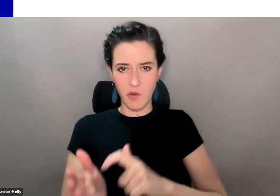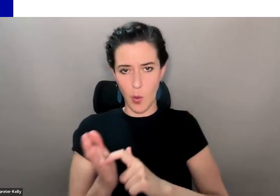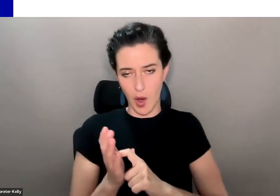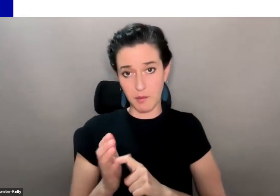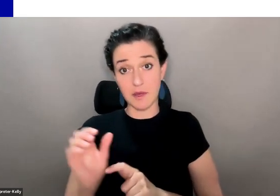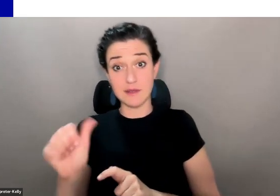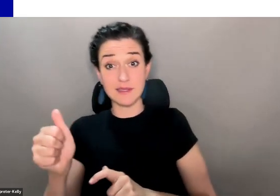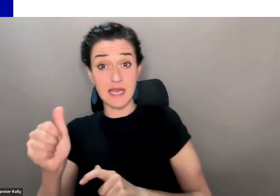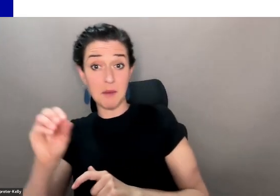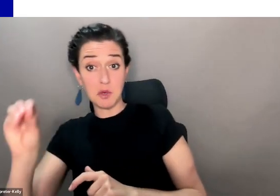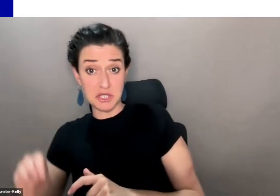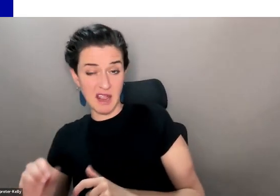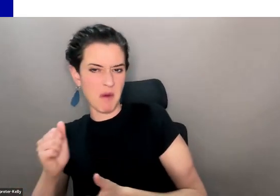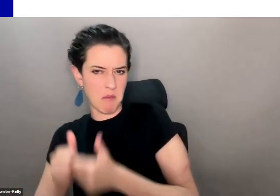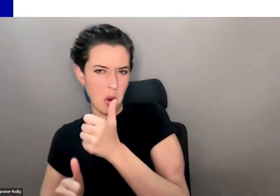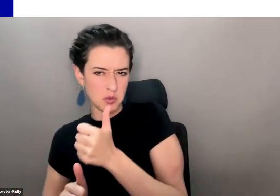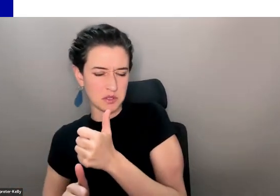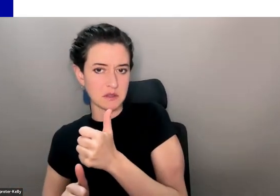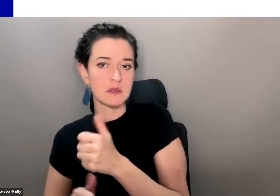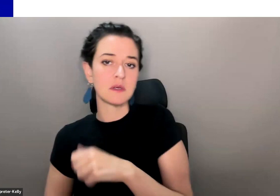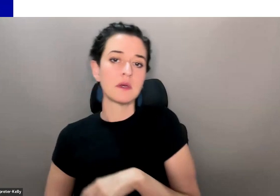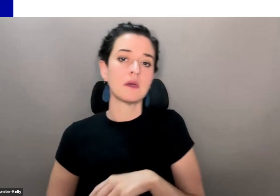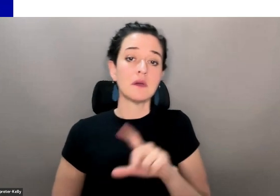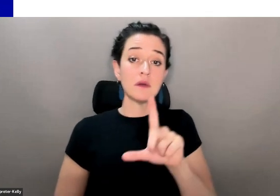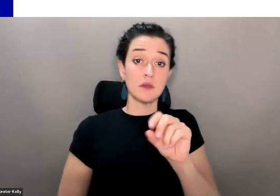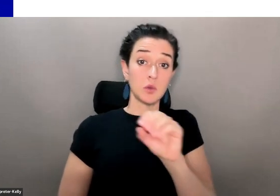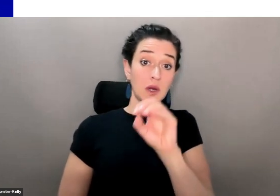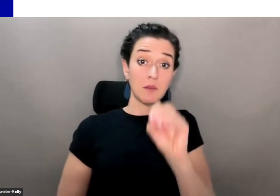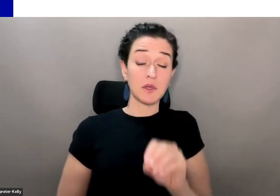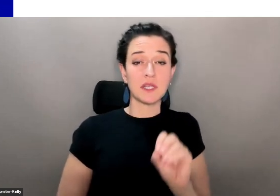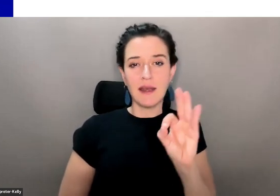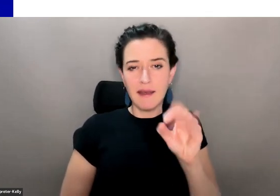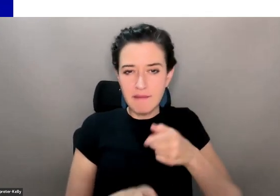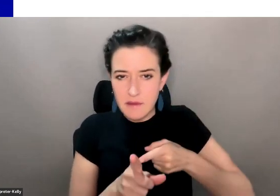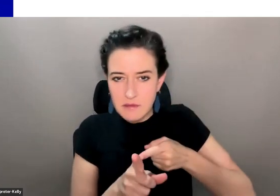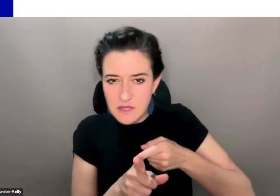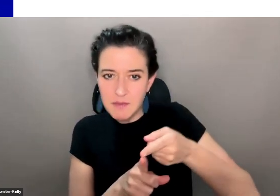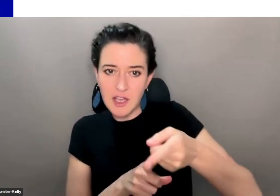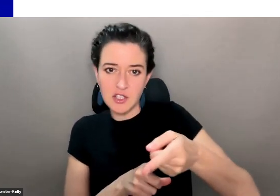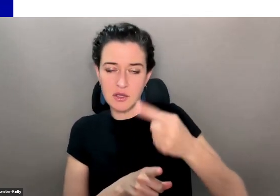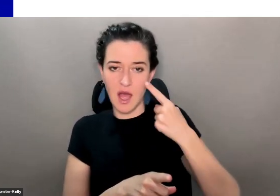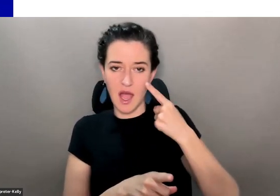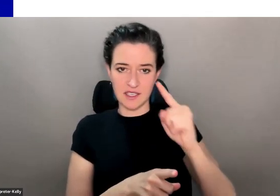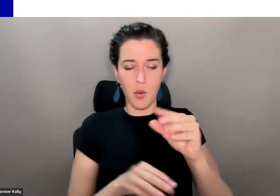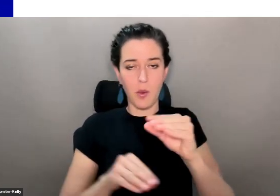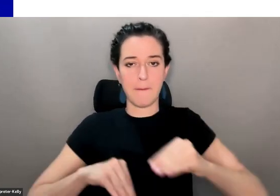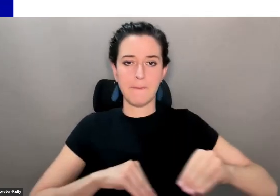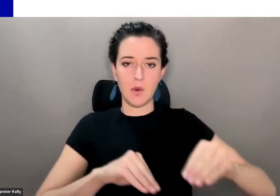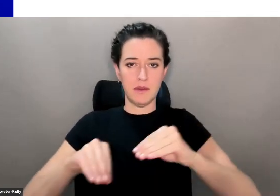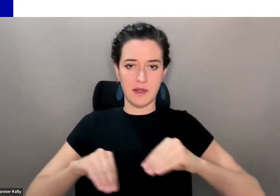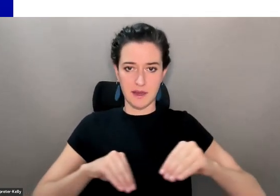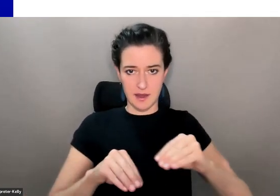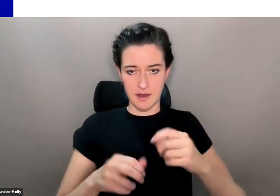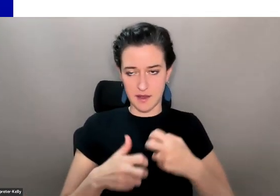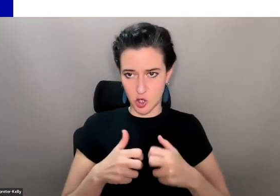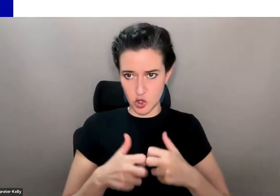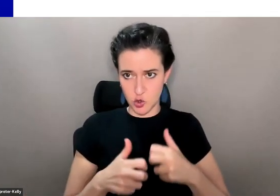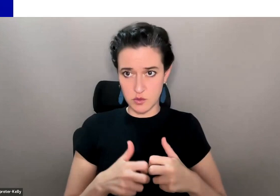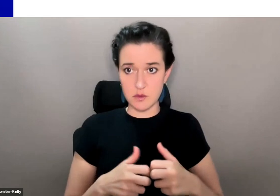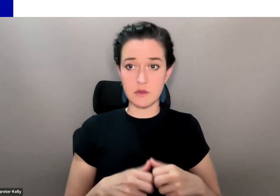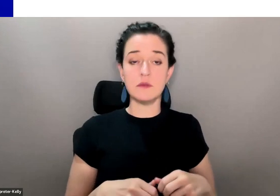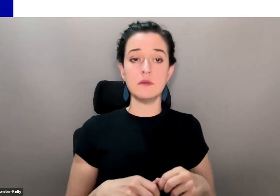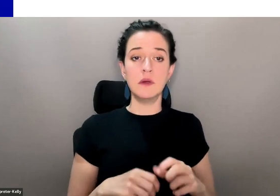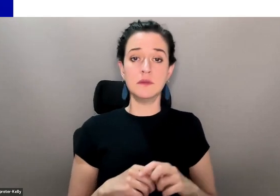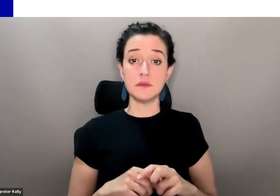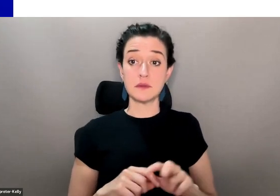providers, 20% for facilities that specialize in treating conditions that affect mobility, but no fewer than 1 unit must